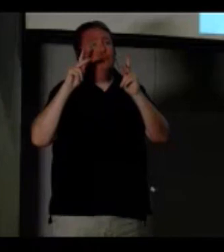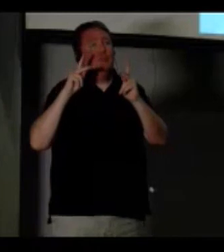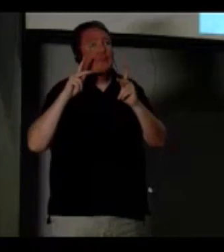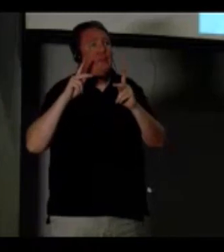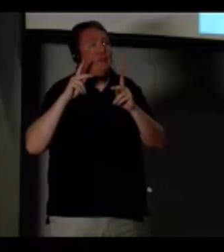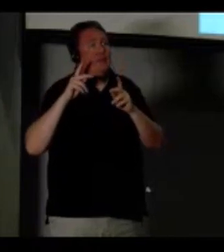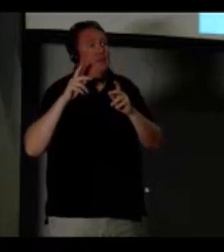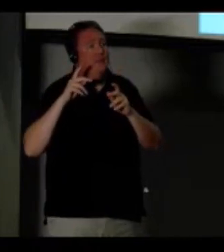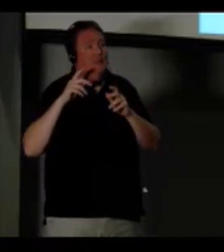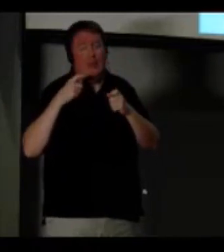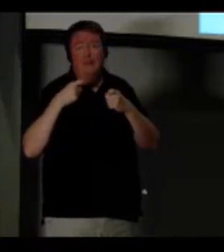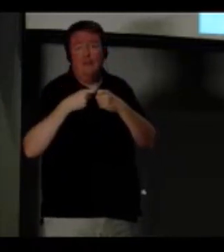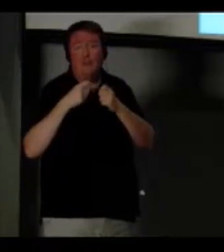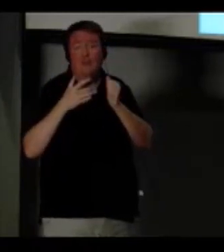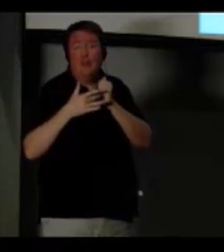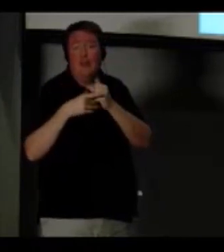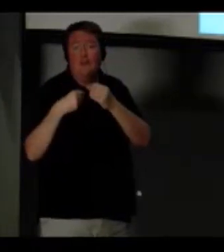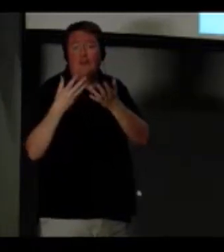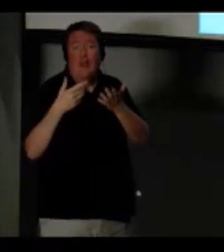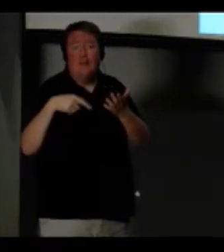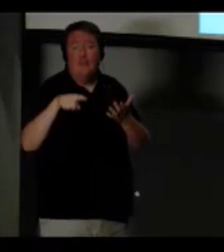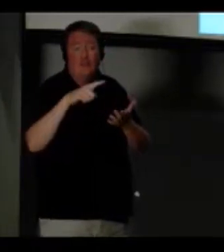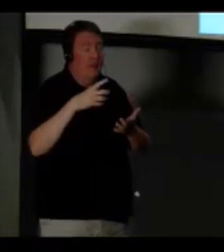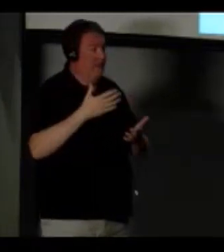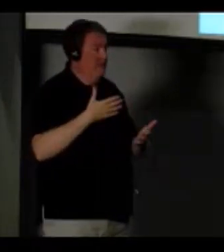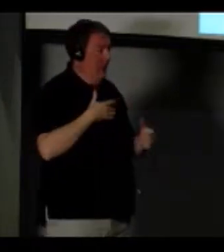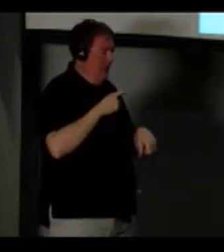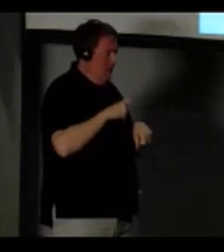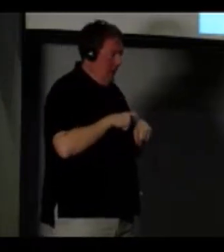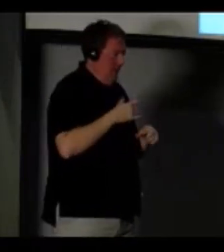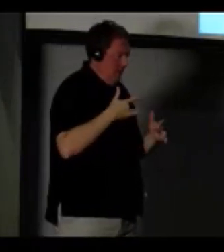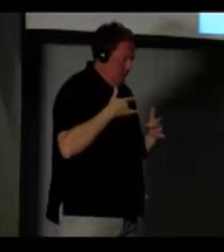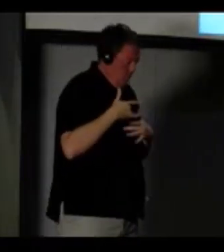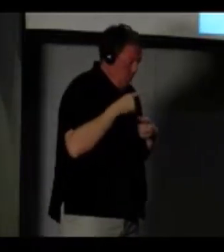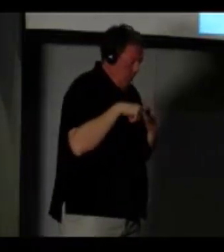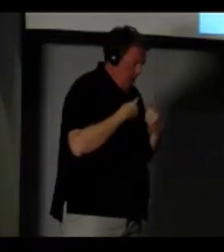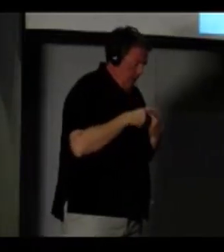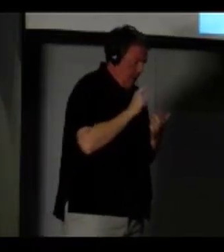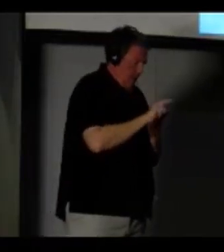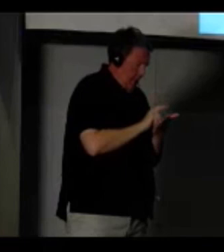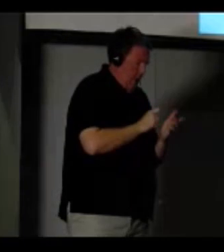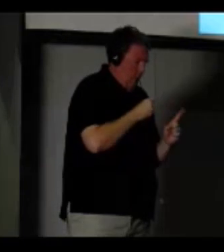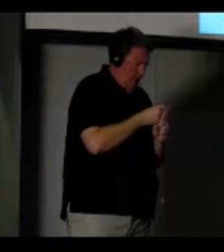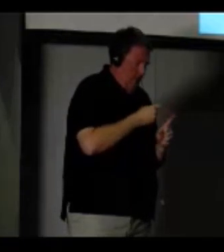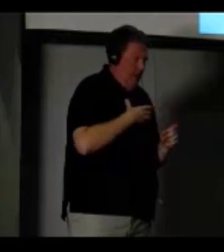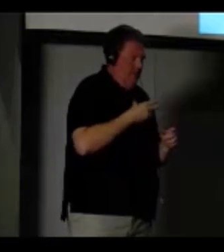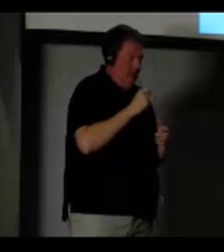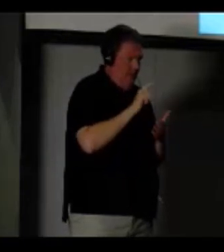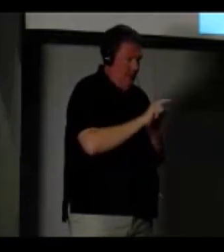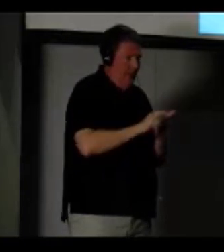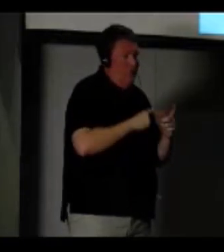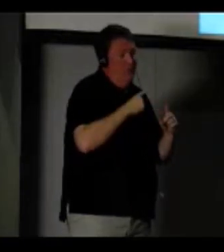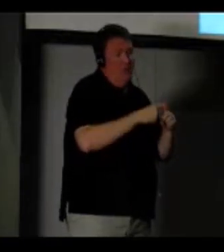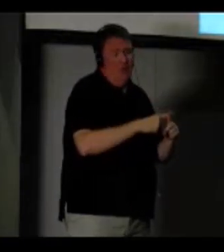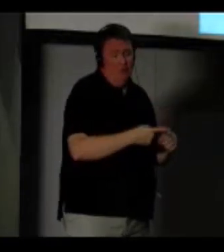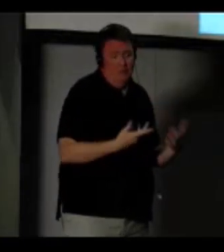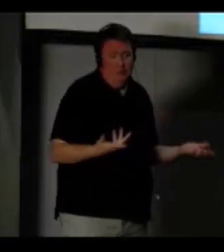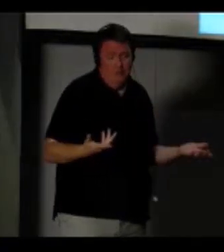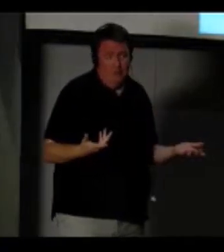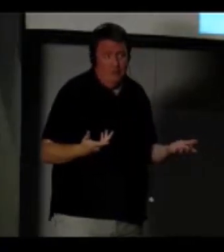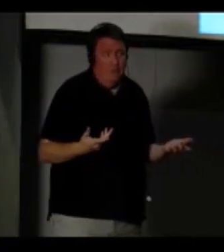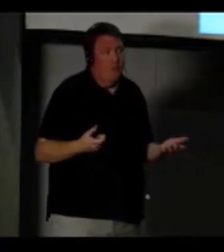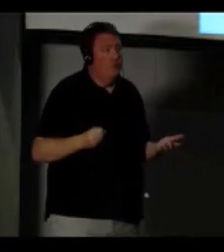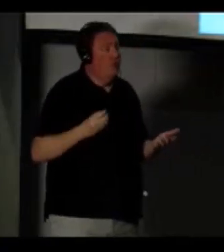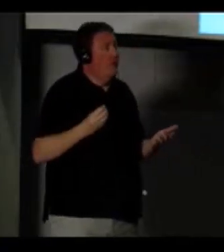technology, I spend my time worrying about legal impediments to open access.